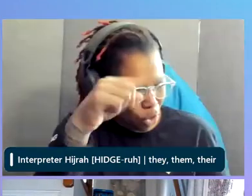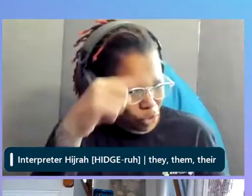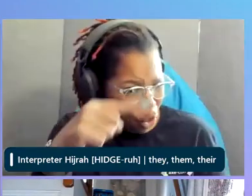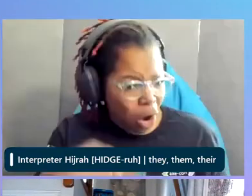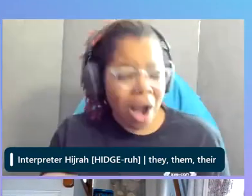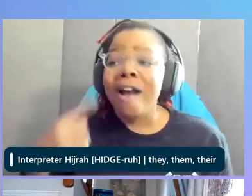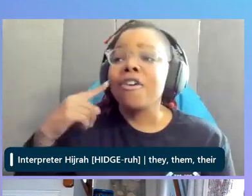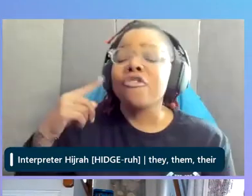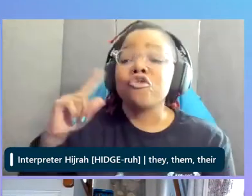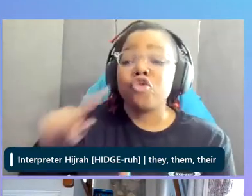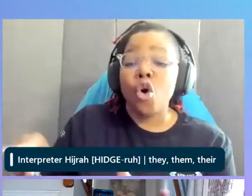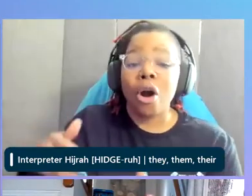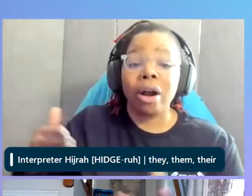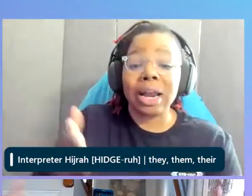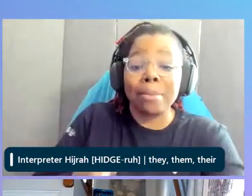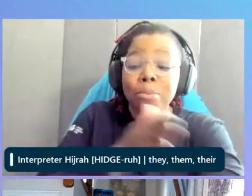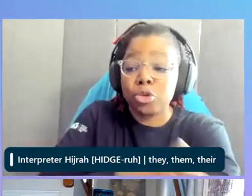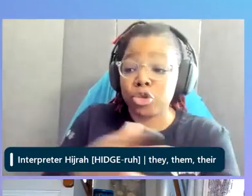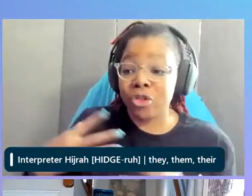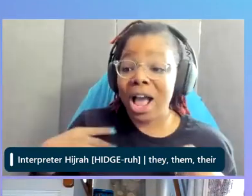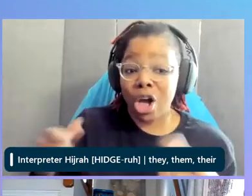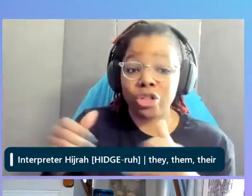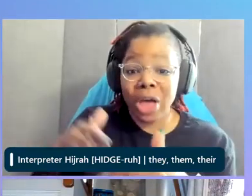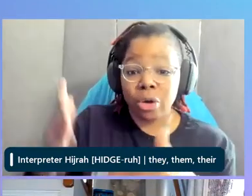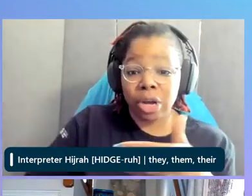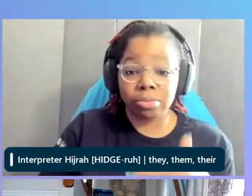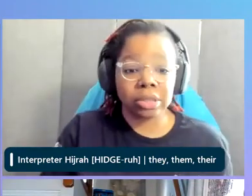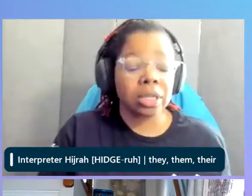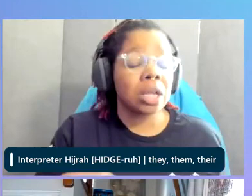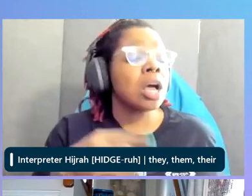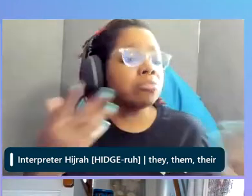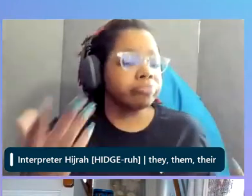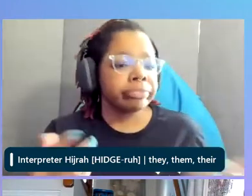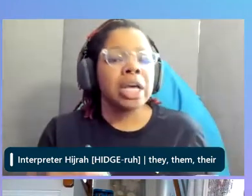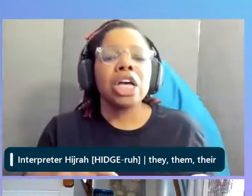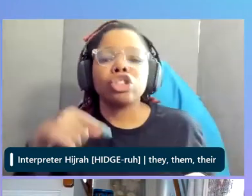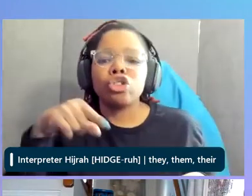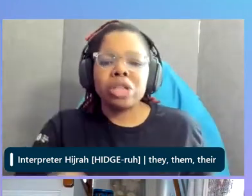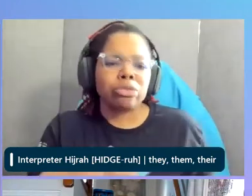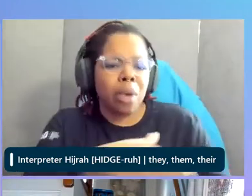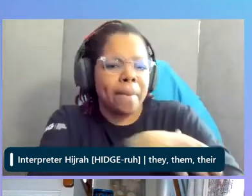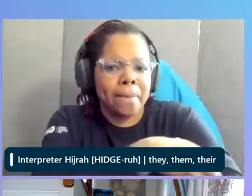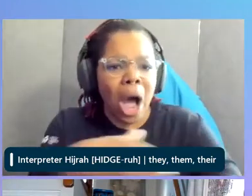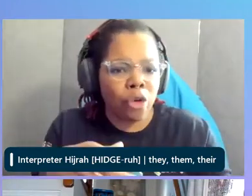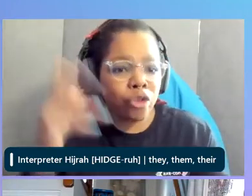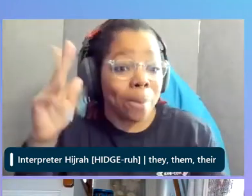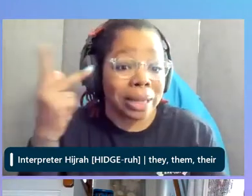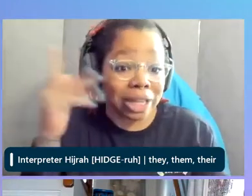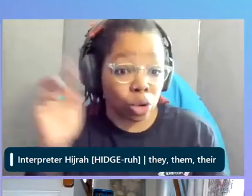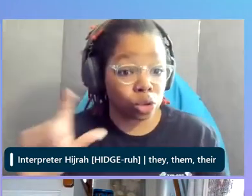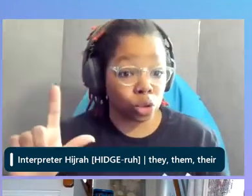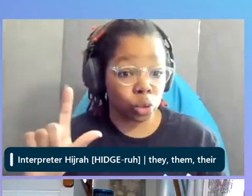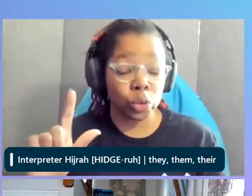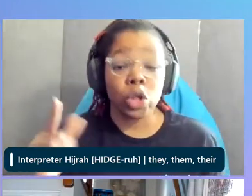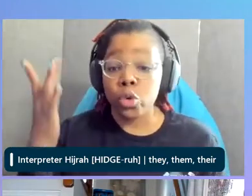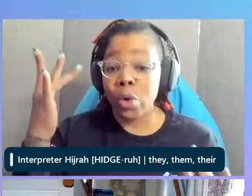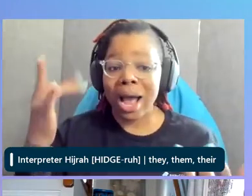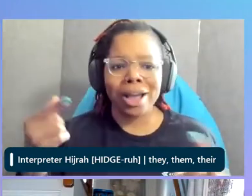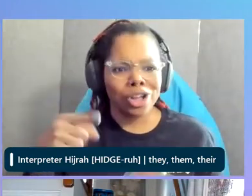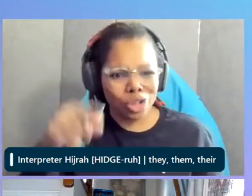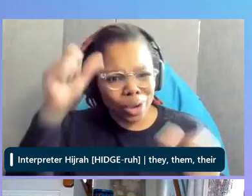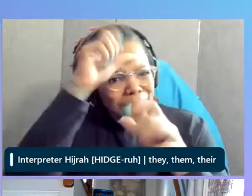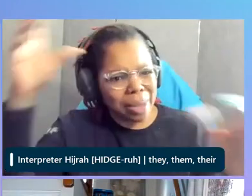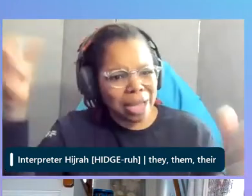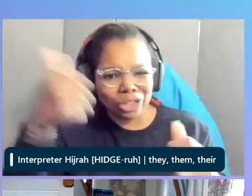content strategy. Oh, what does it say? To improve health outcomes. Now, this became a really powerful political tool because, as you can imagine, at